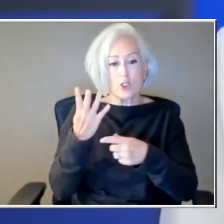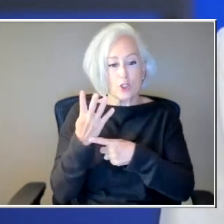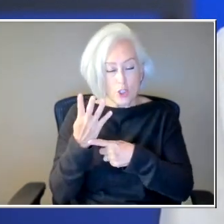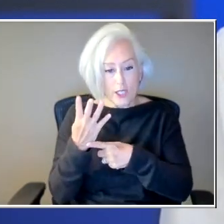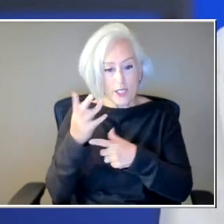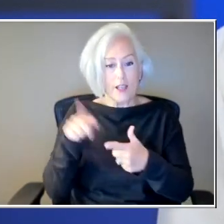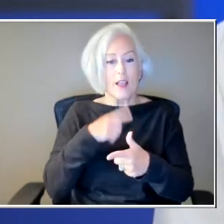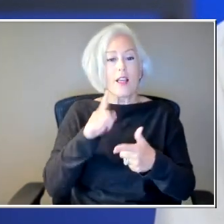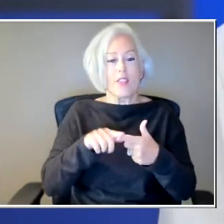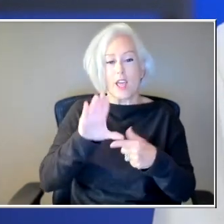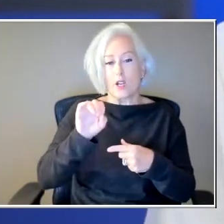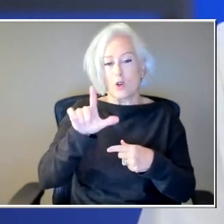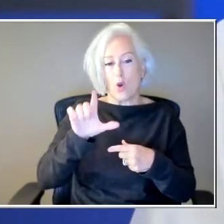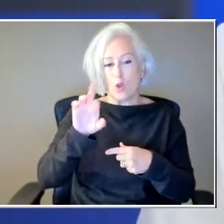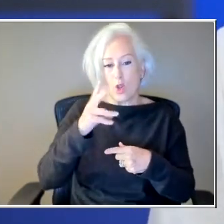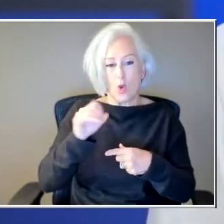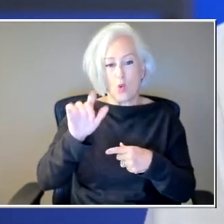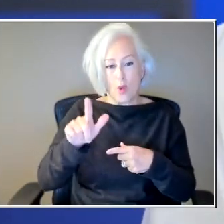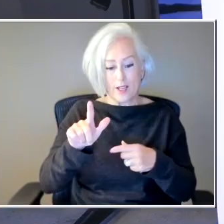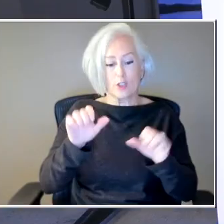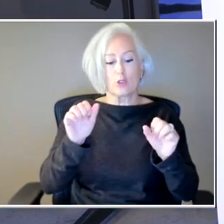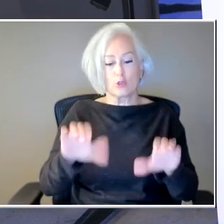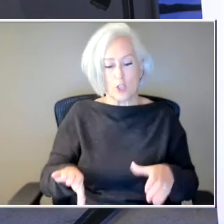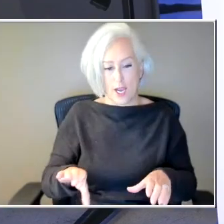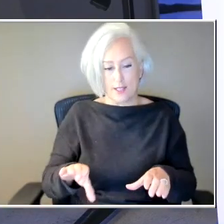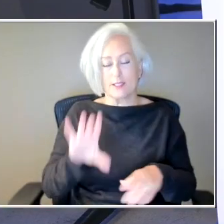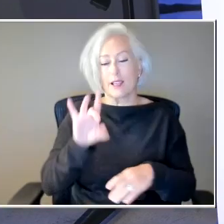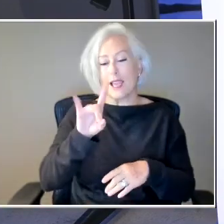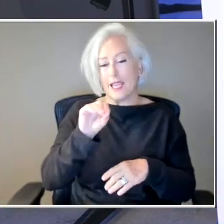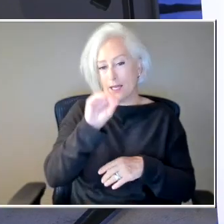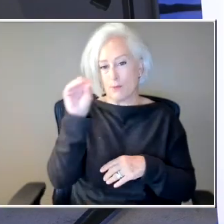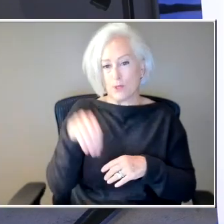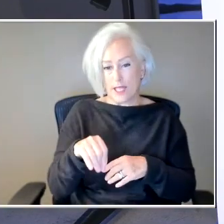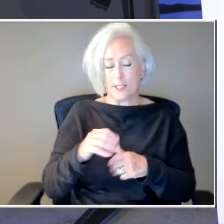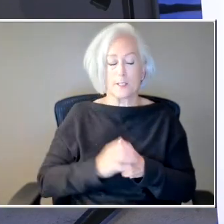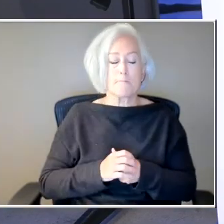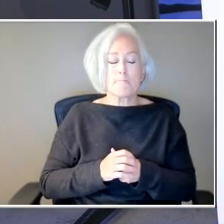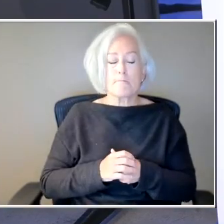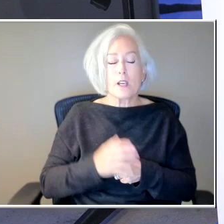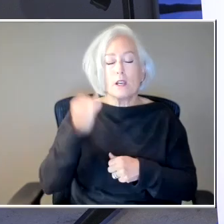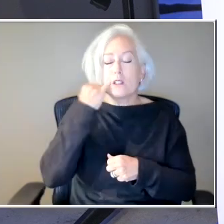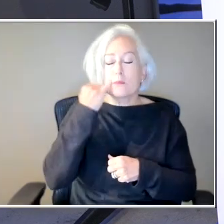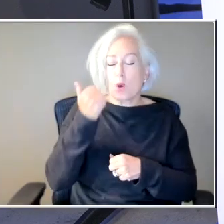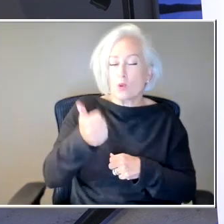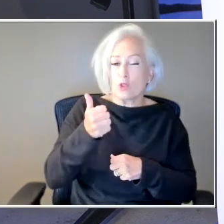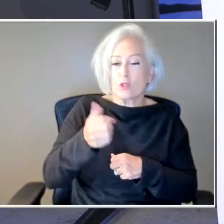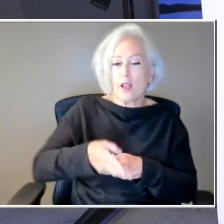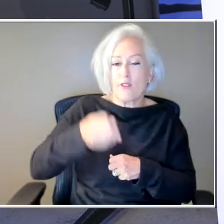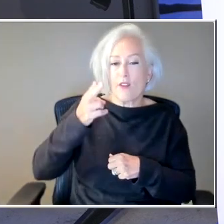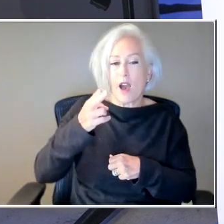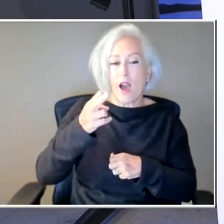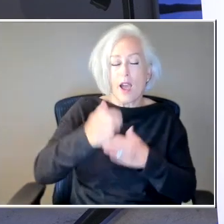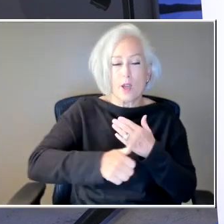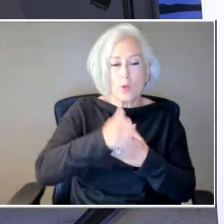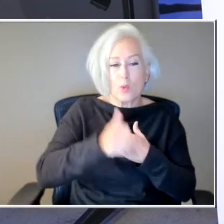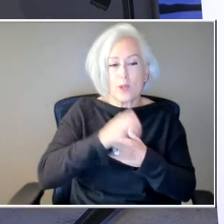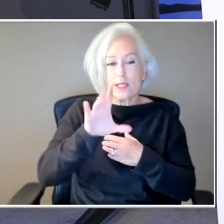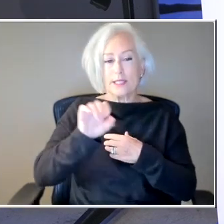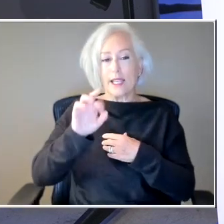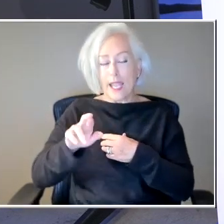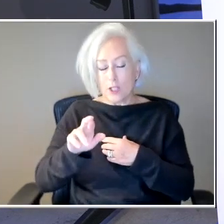can reach 80%. So if you were just a high-risk cancer individual versus someone with Lynch